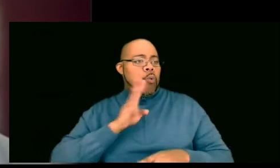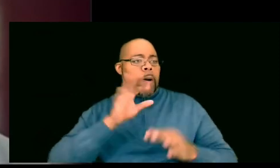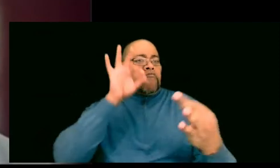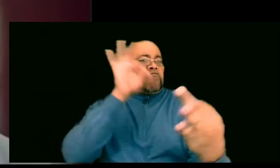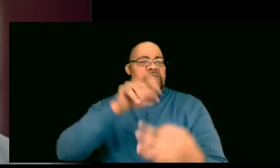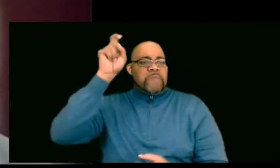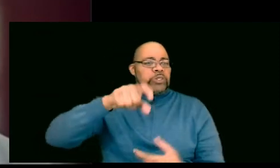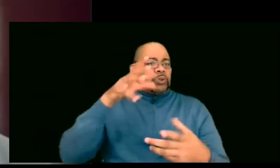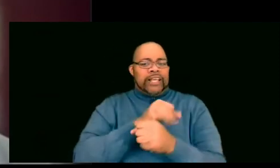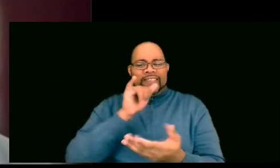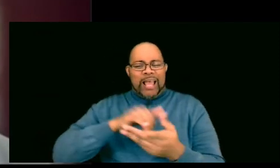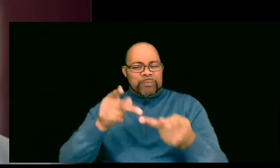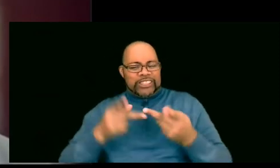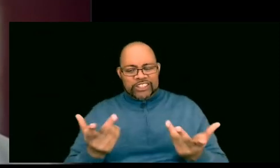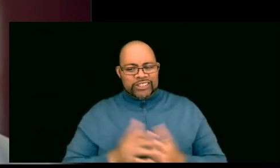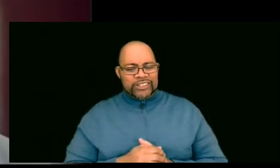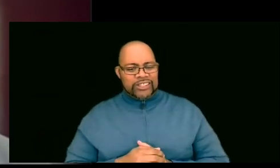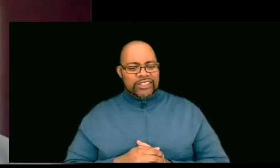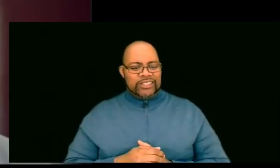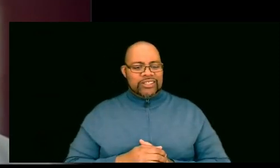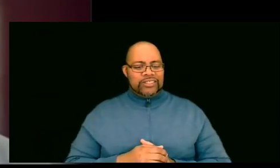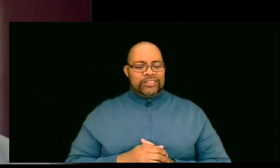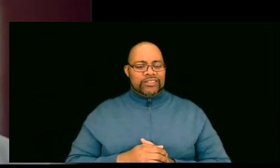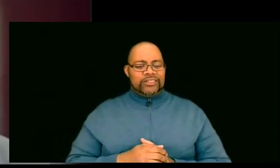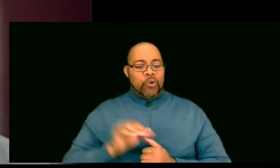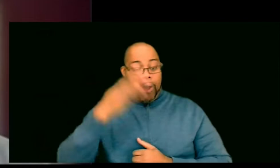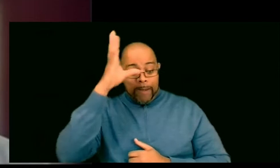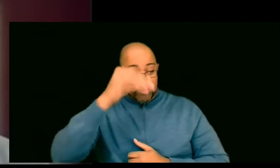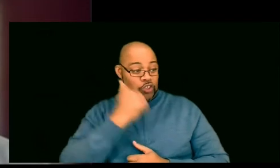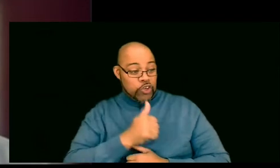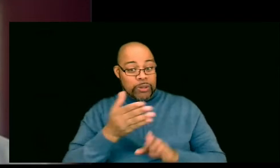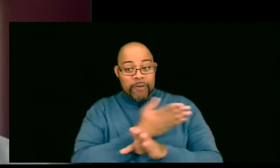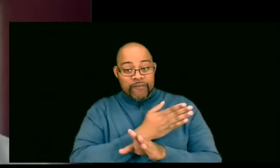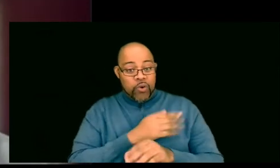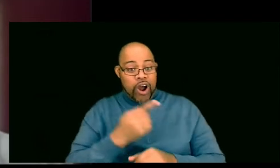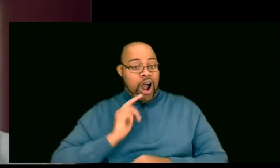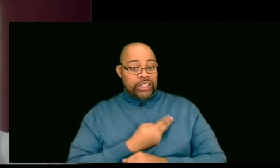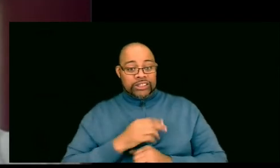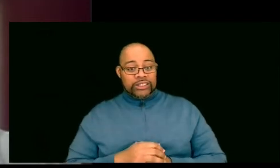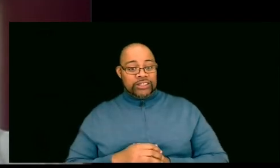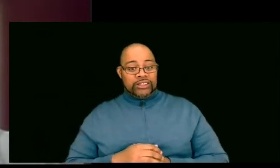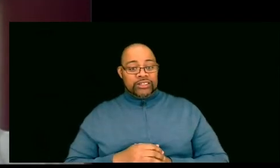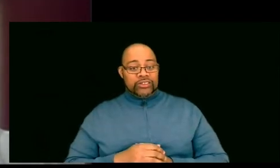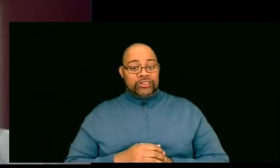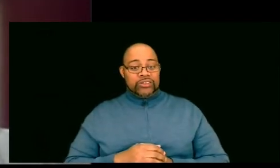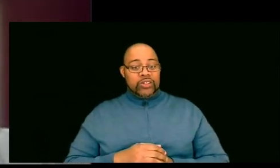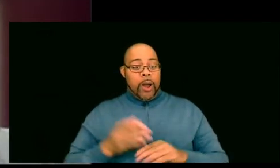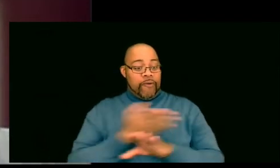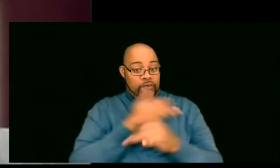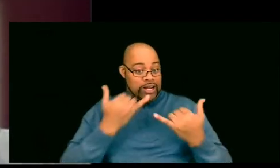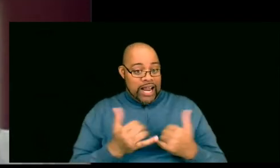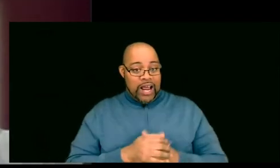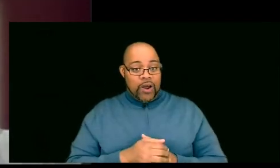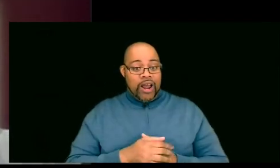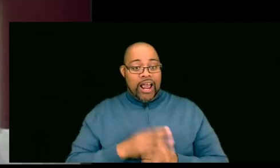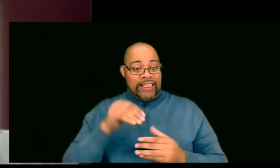walk on water in order to have this position. Those white boys and girls before us or